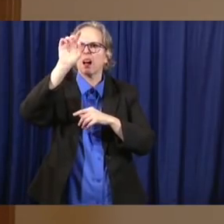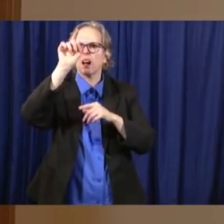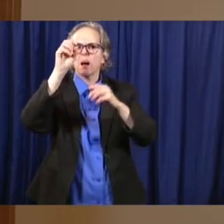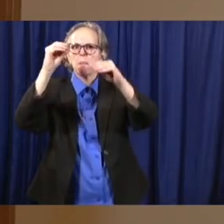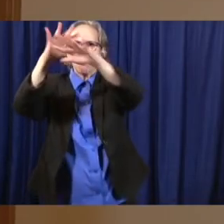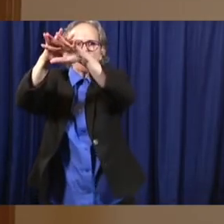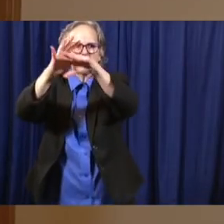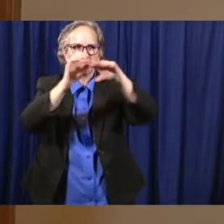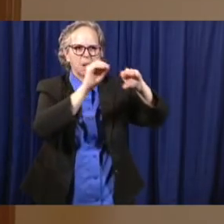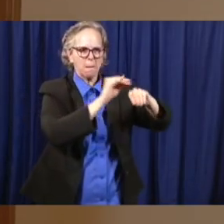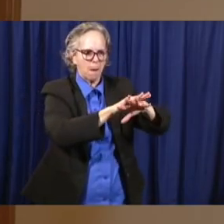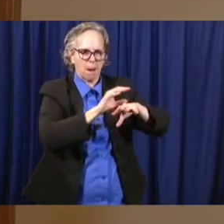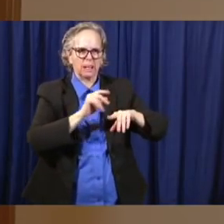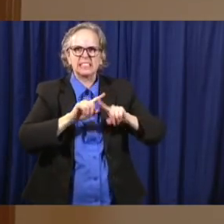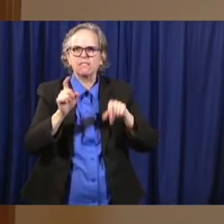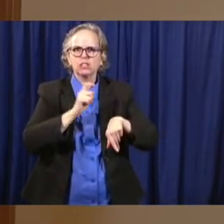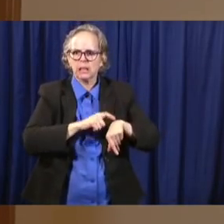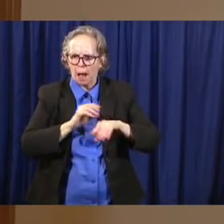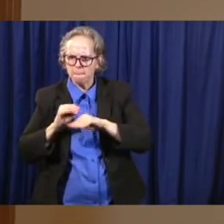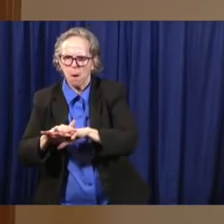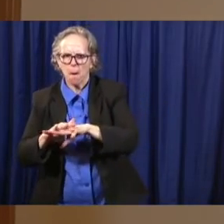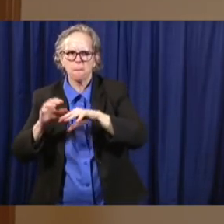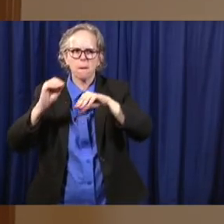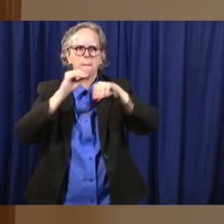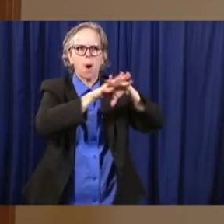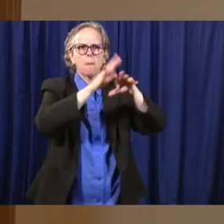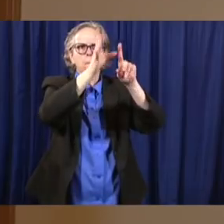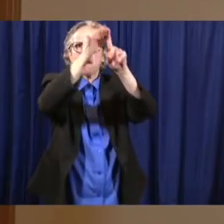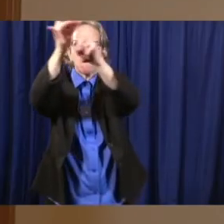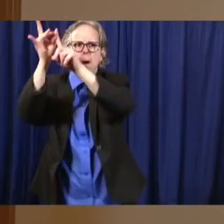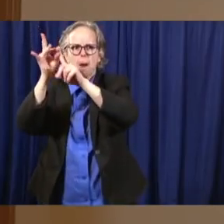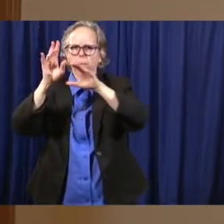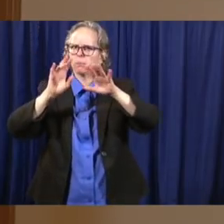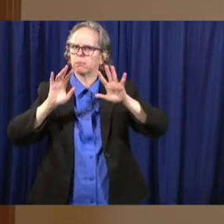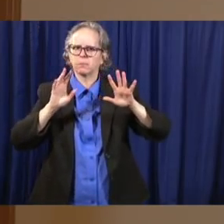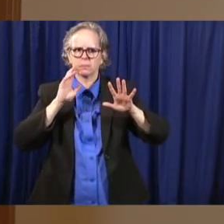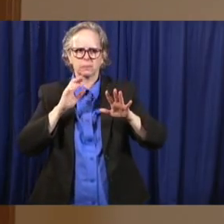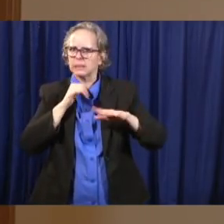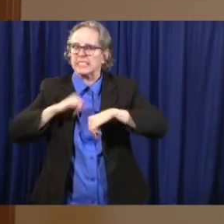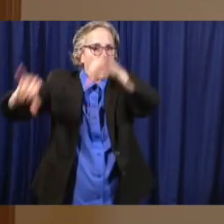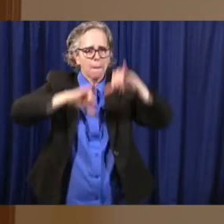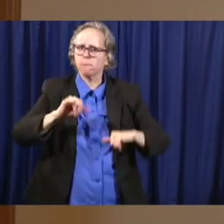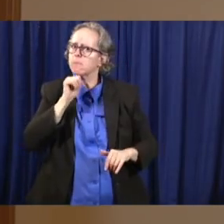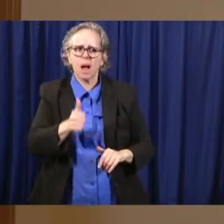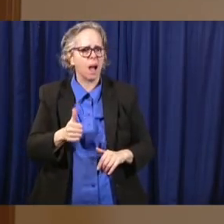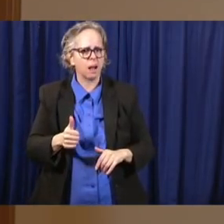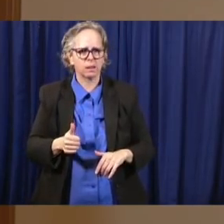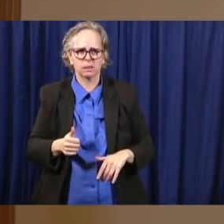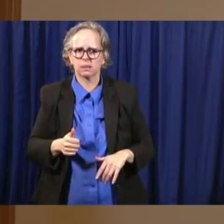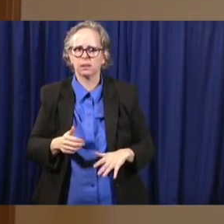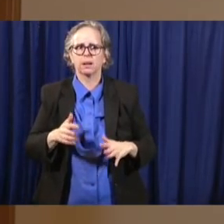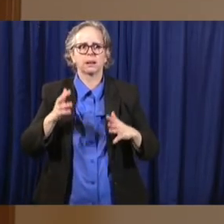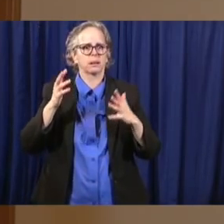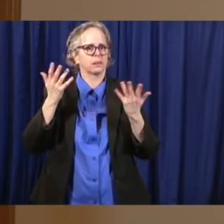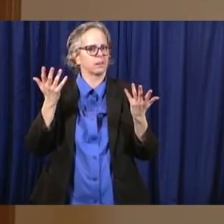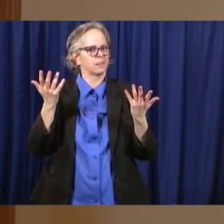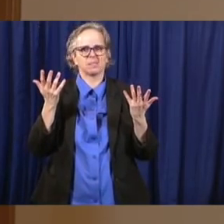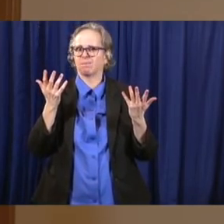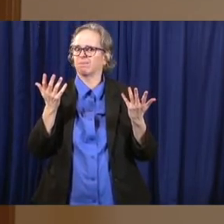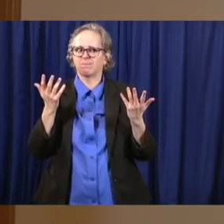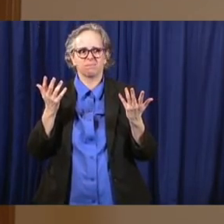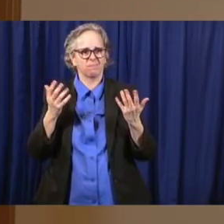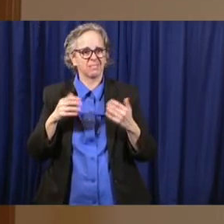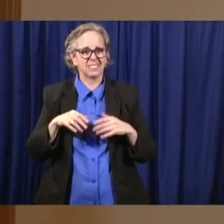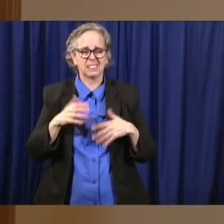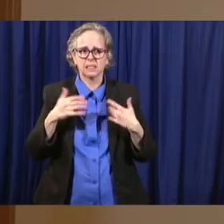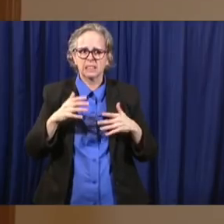times. And it's so important. We have to have these measures across our state. This disease spreads so rapidly, it's so lethal.